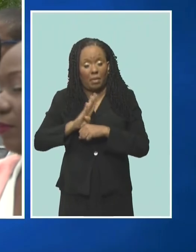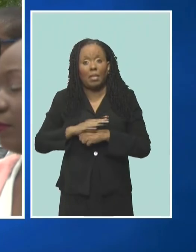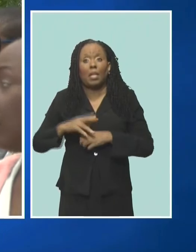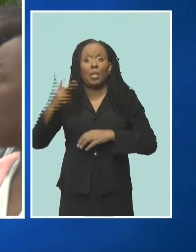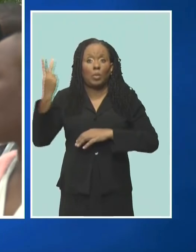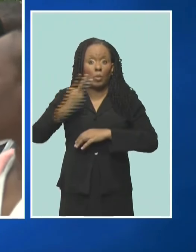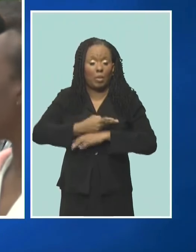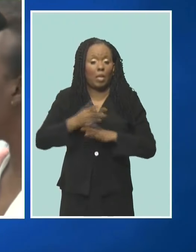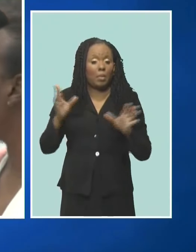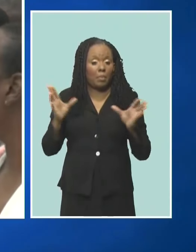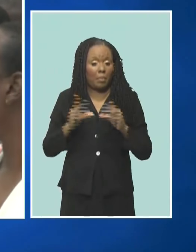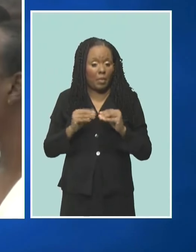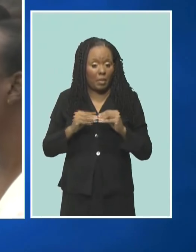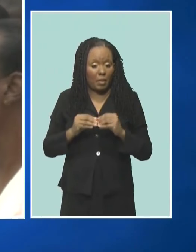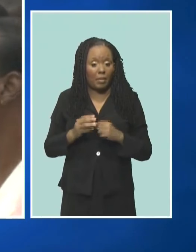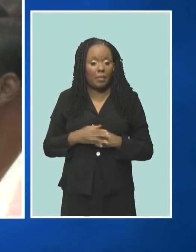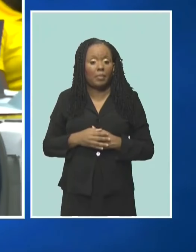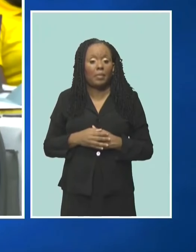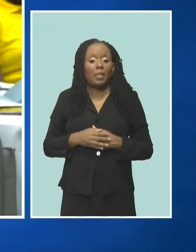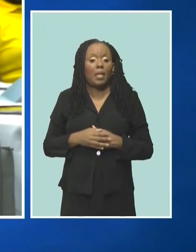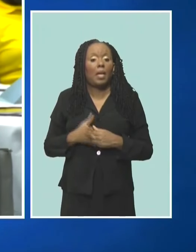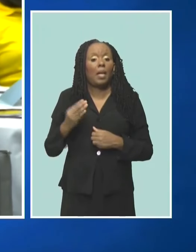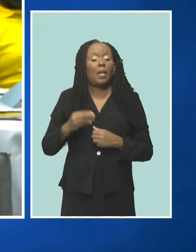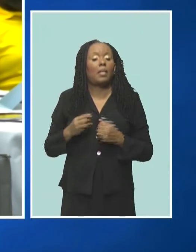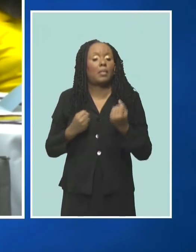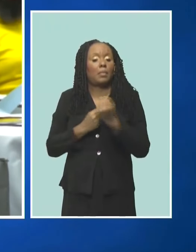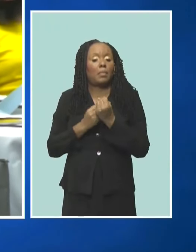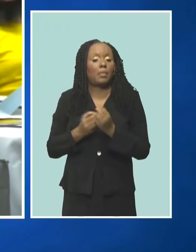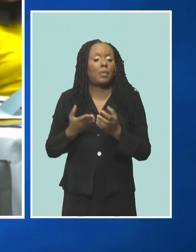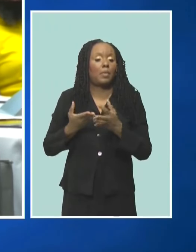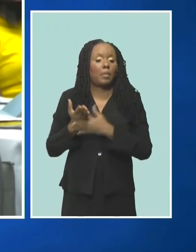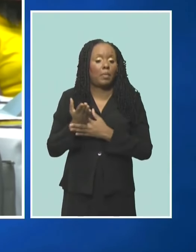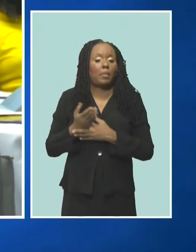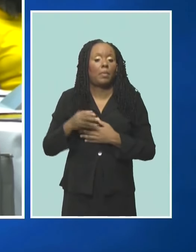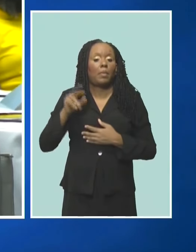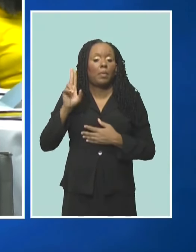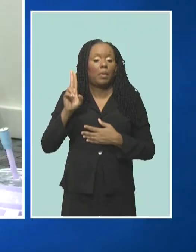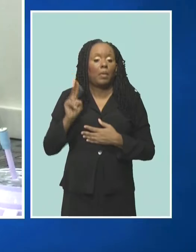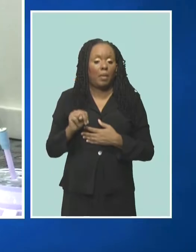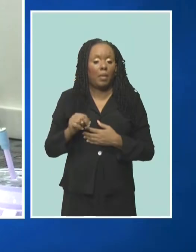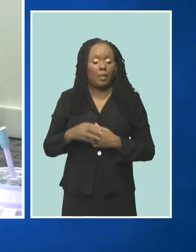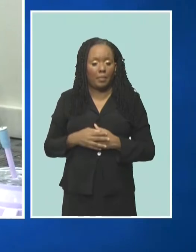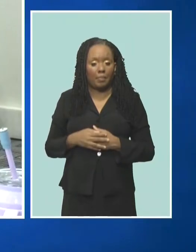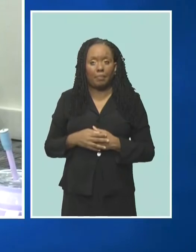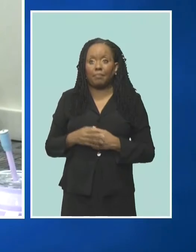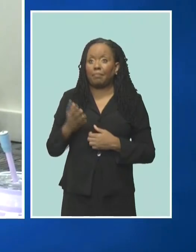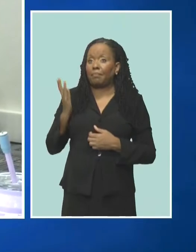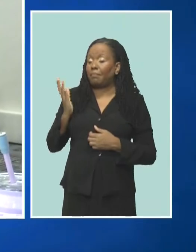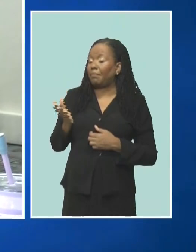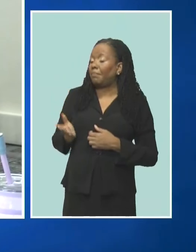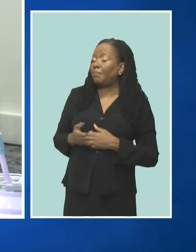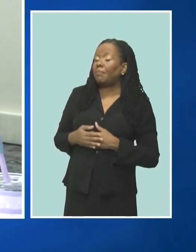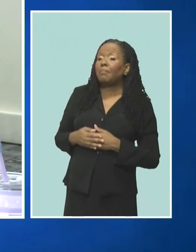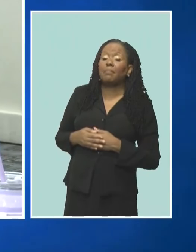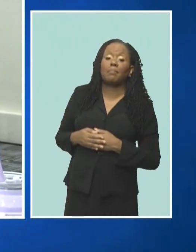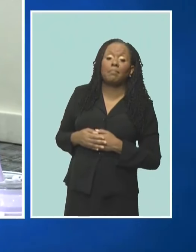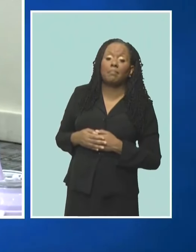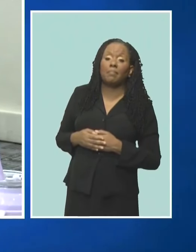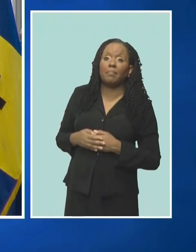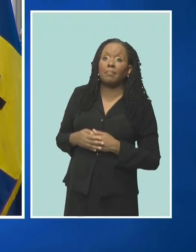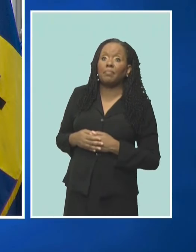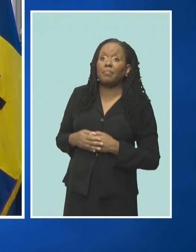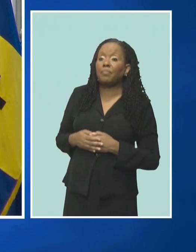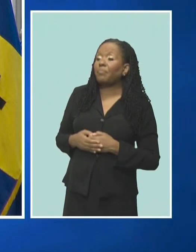is jointly hosted by the Economic Affairs and Investment Division and the United Nations Populations Fund. We